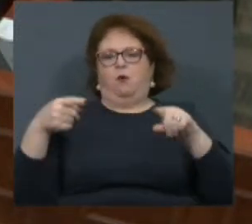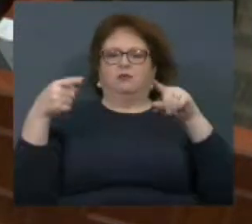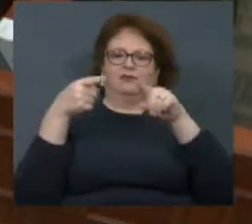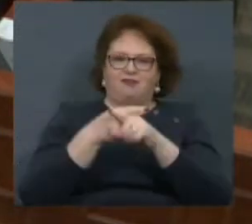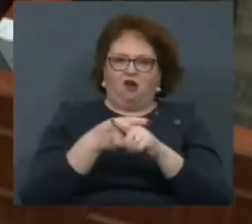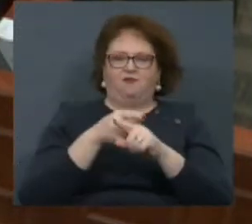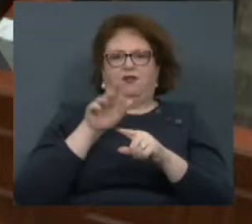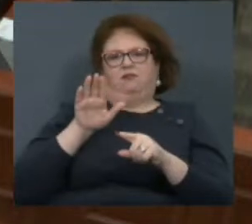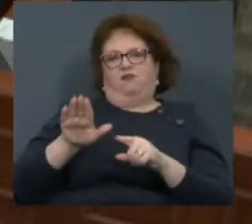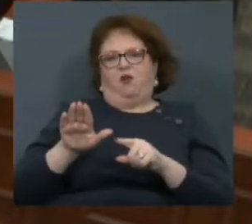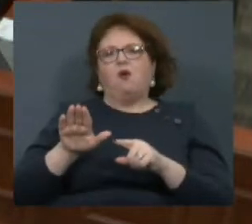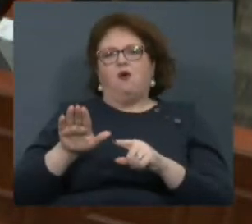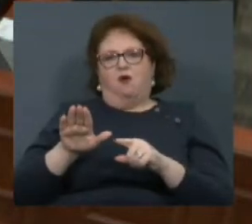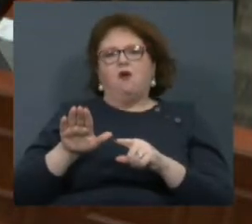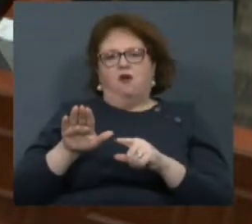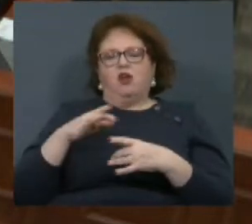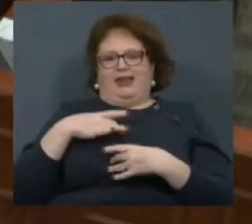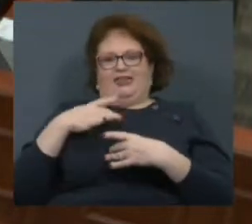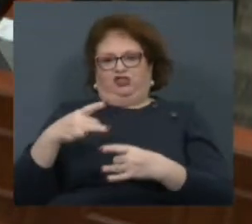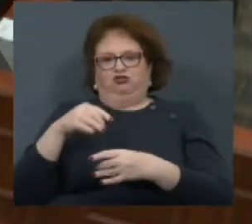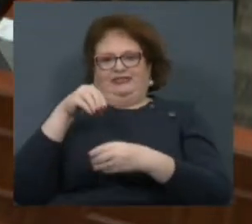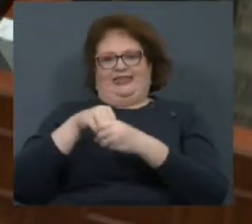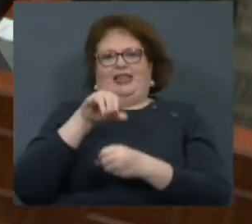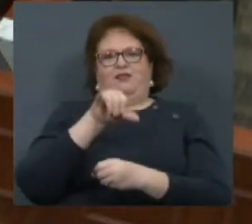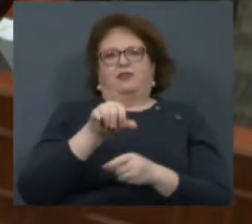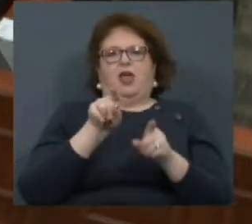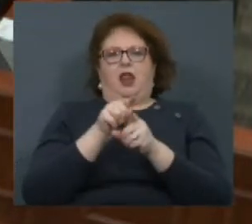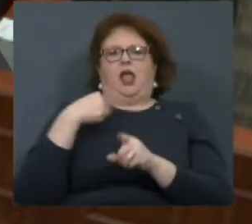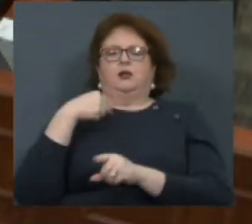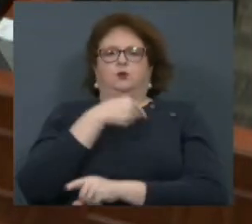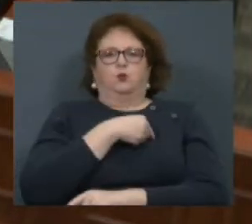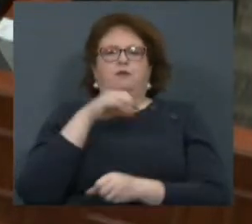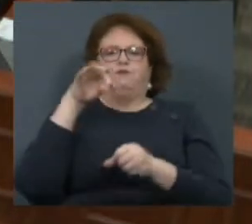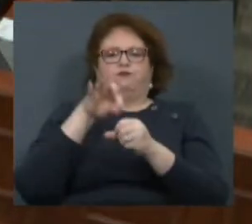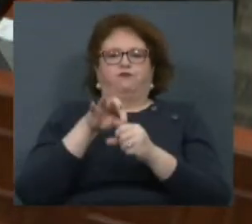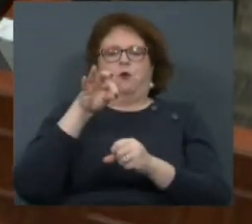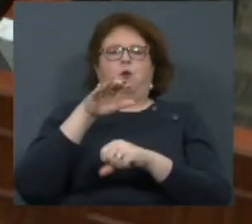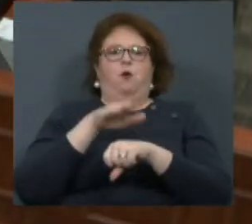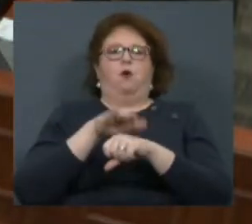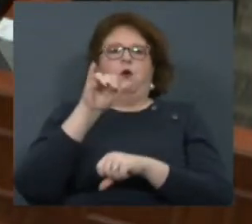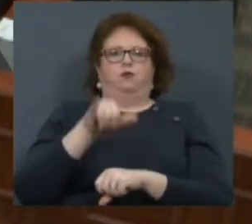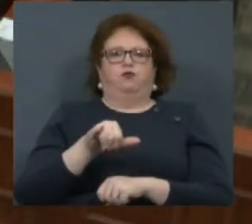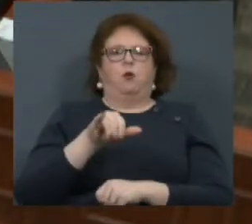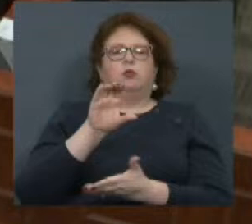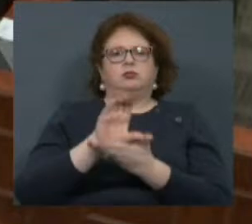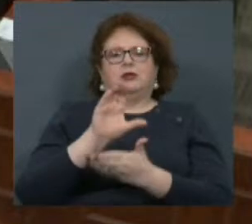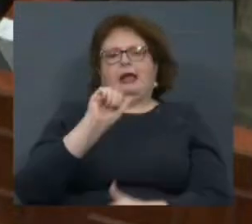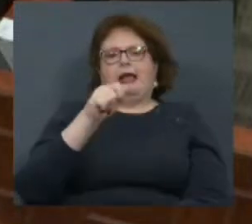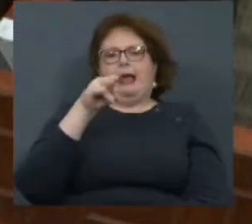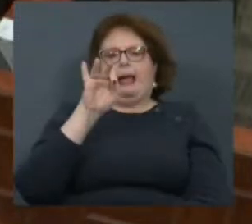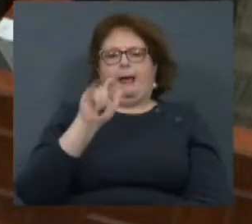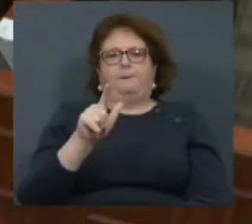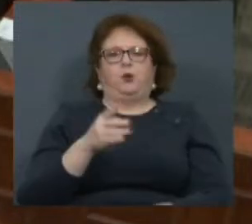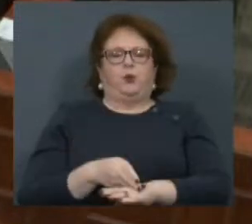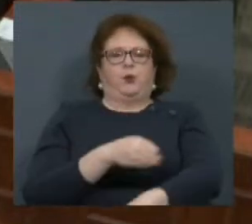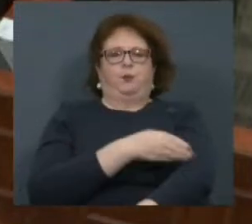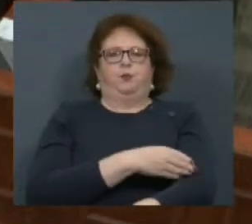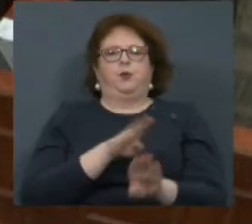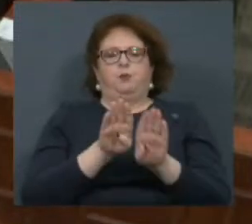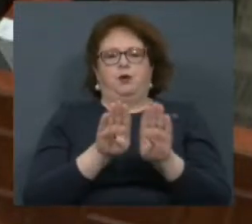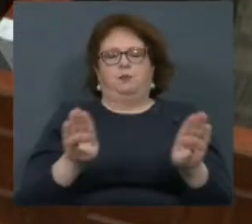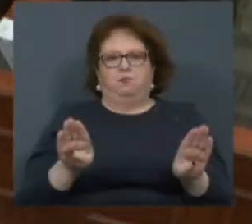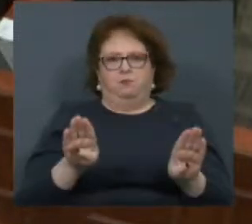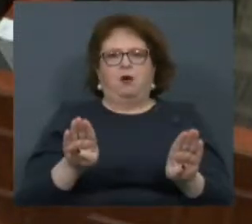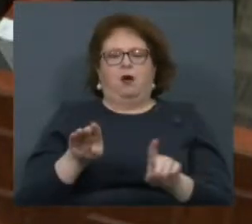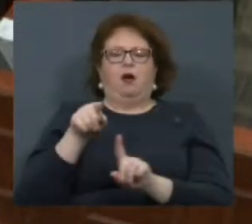as we make a vote on the capital improvement bonds. First Security Bank owns a fixed income